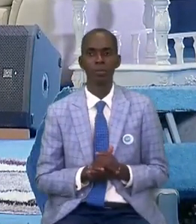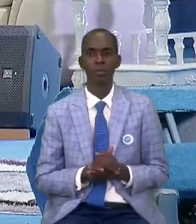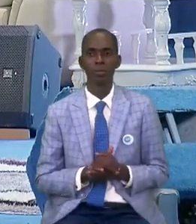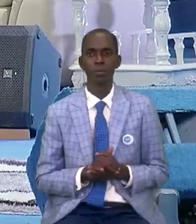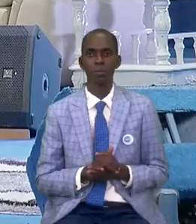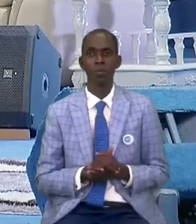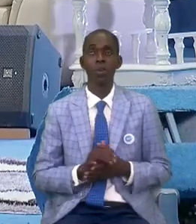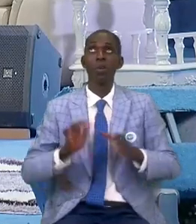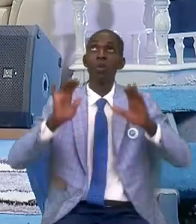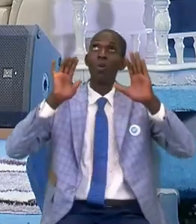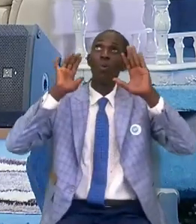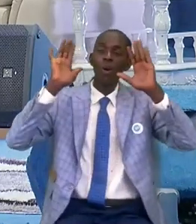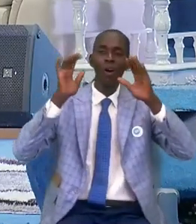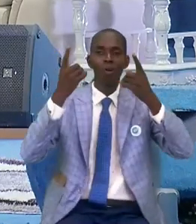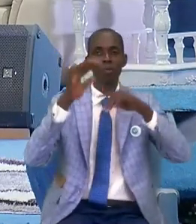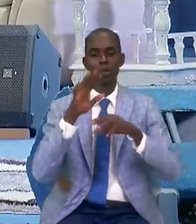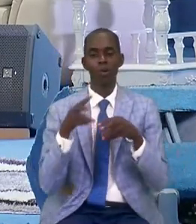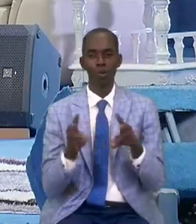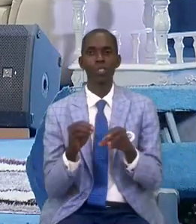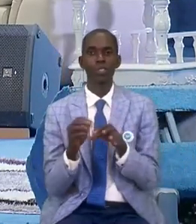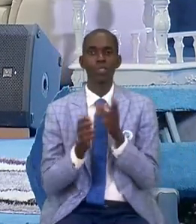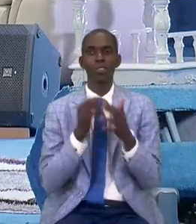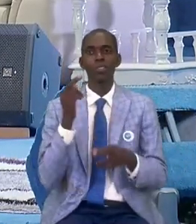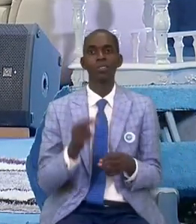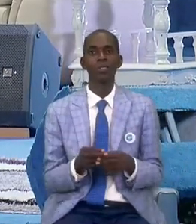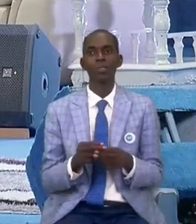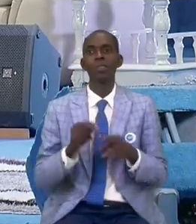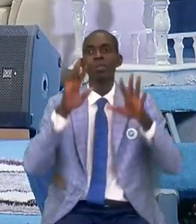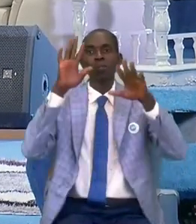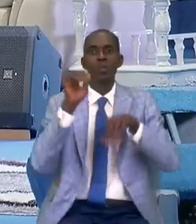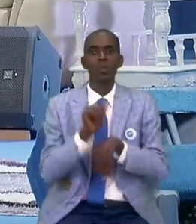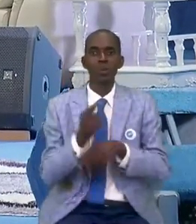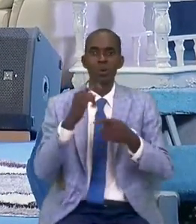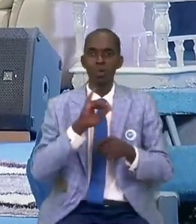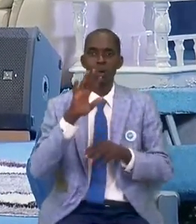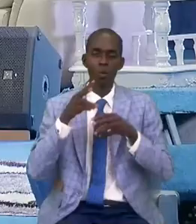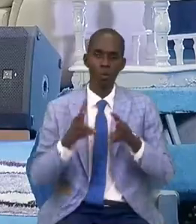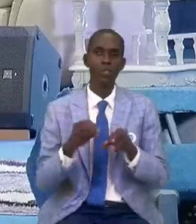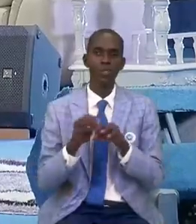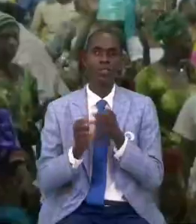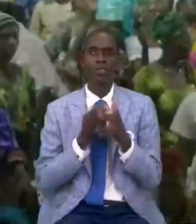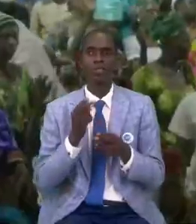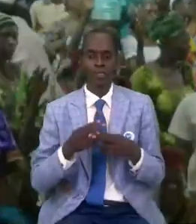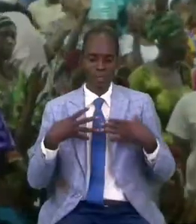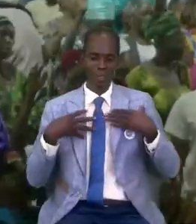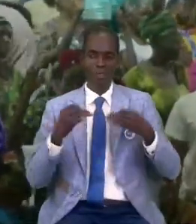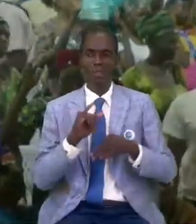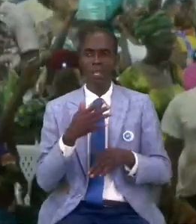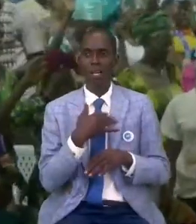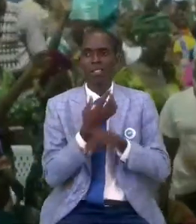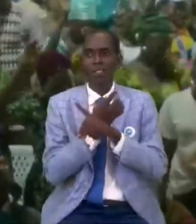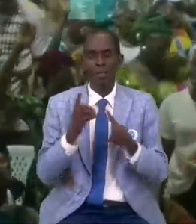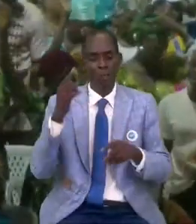Miracle coming your way. Healing and deliverance for you tonight in Jesus' name.